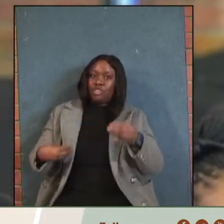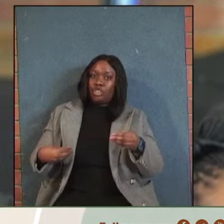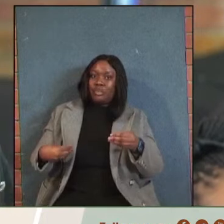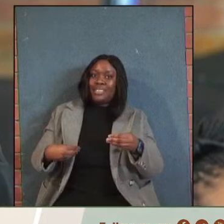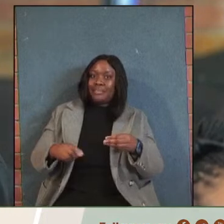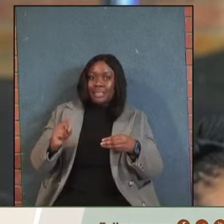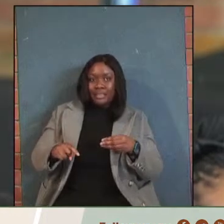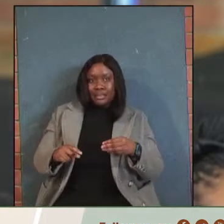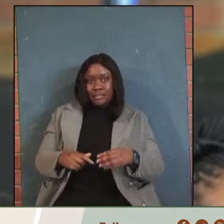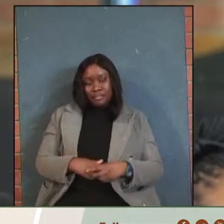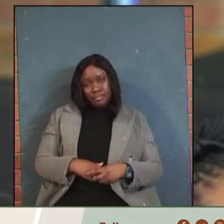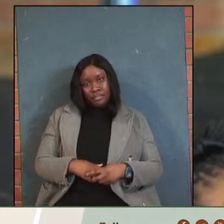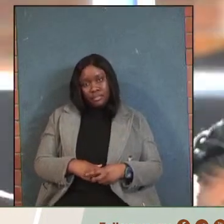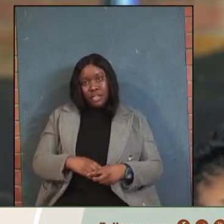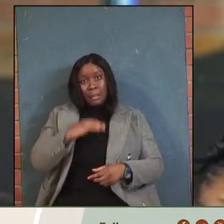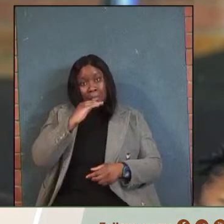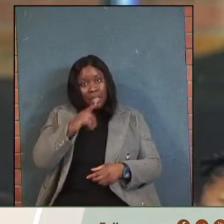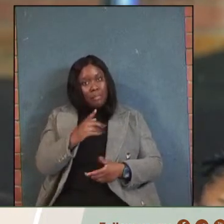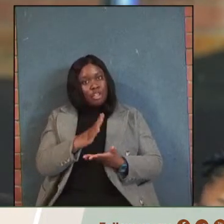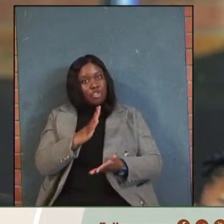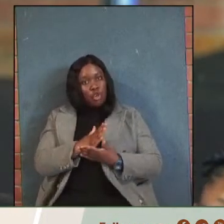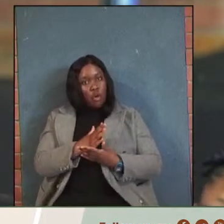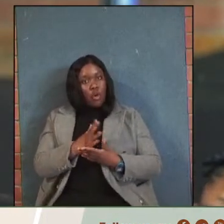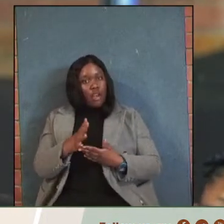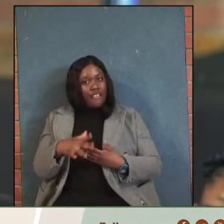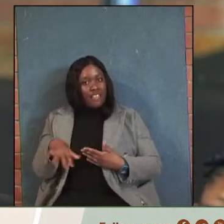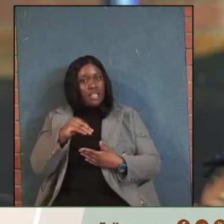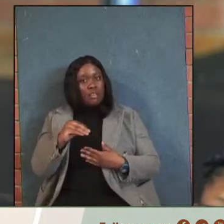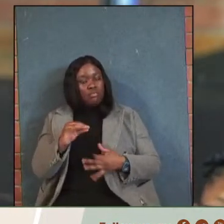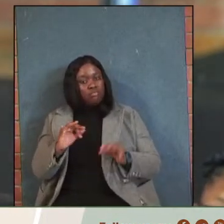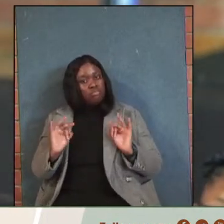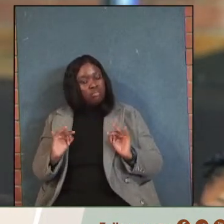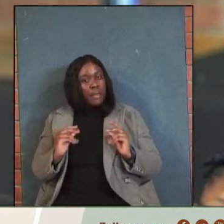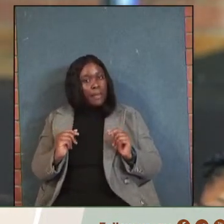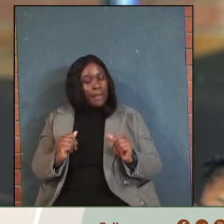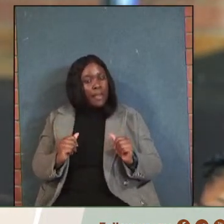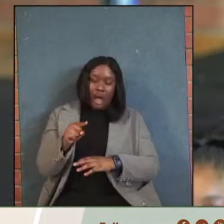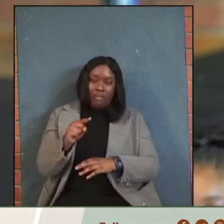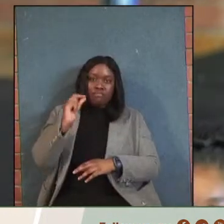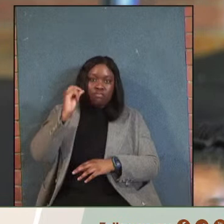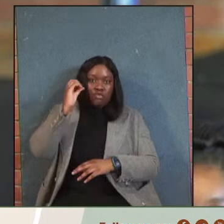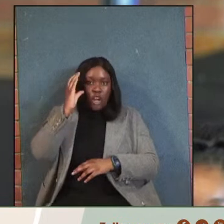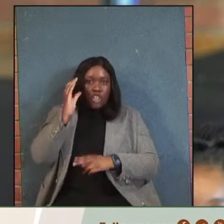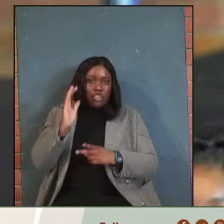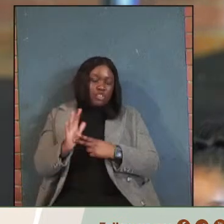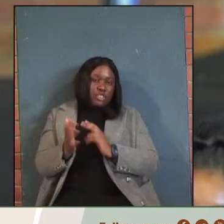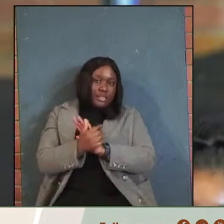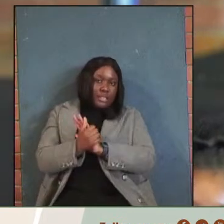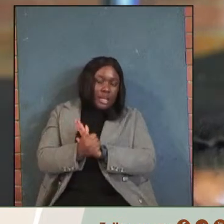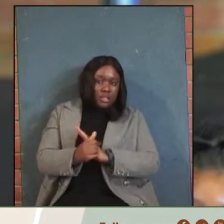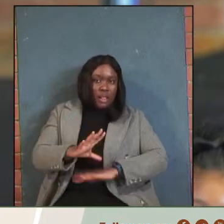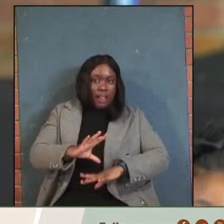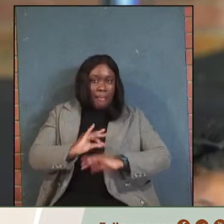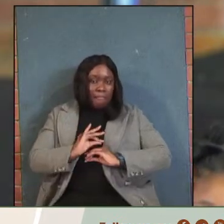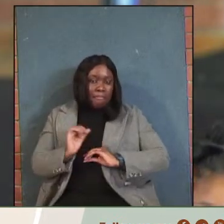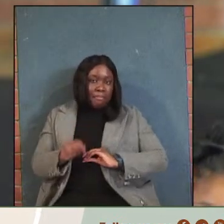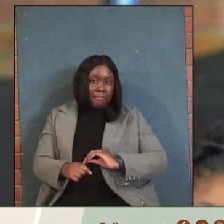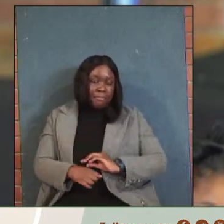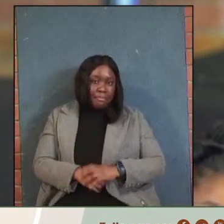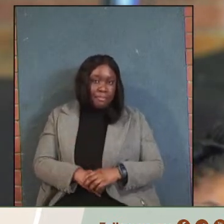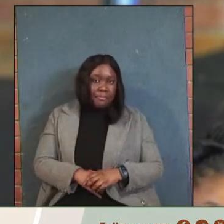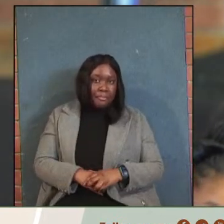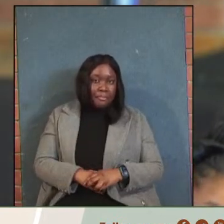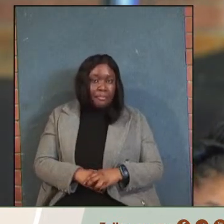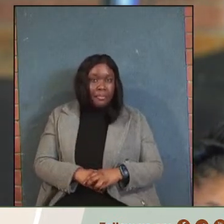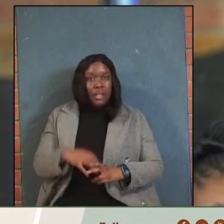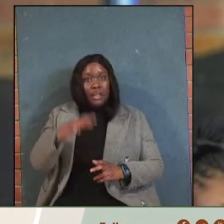will ensure that everything is done in an efficient and timely manner. Also, needs of the learners. The government should